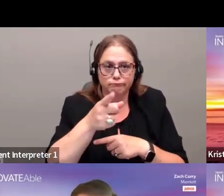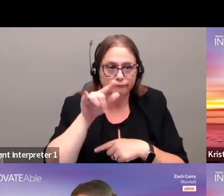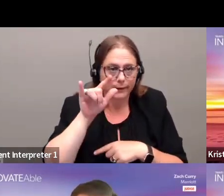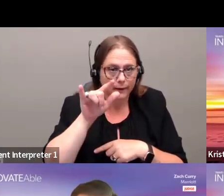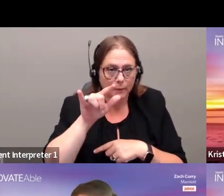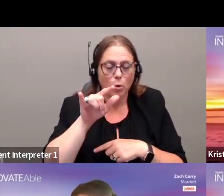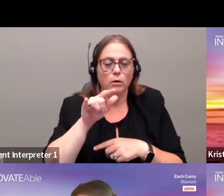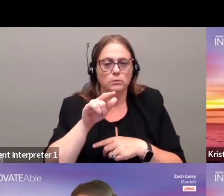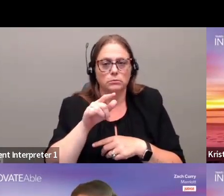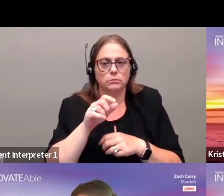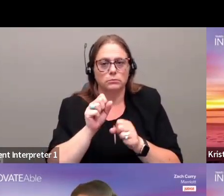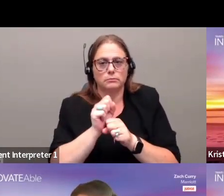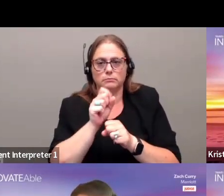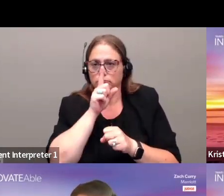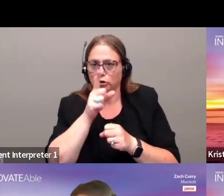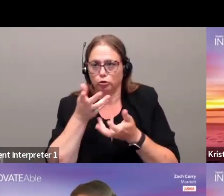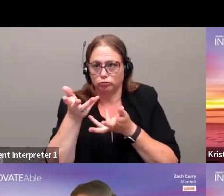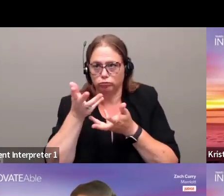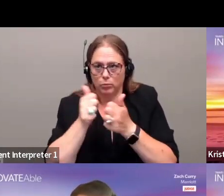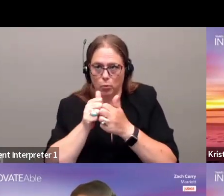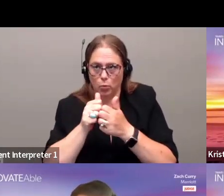sure that those experiences are